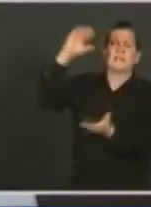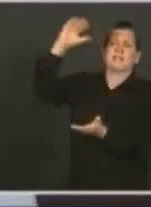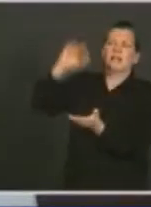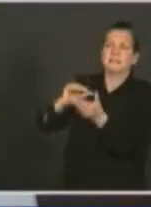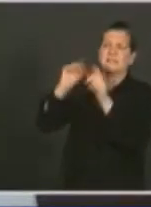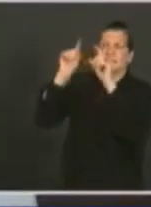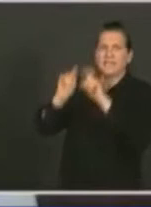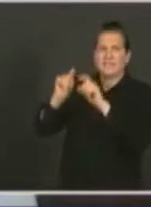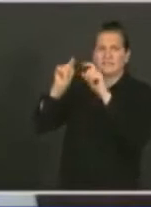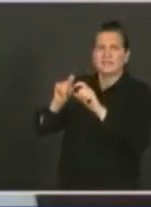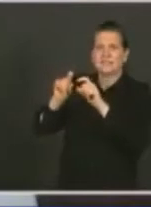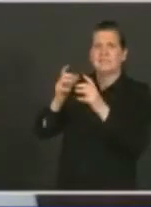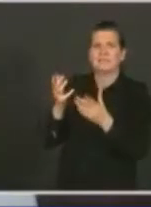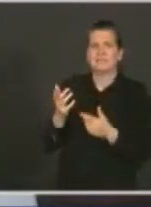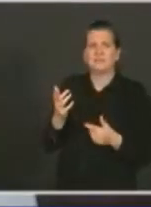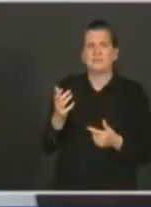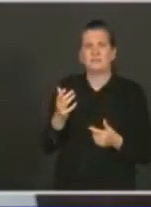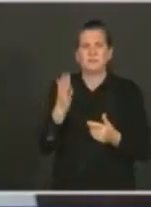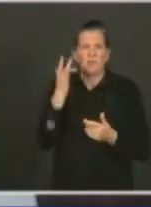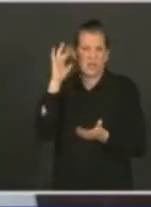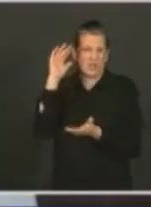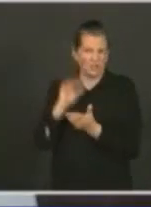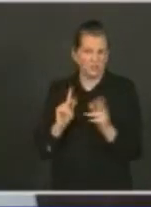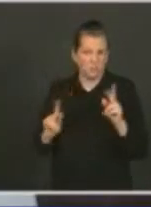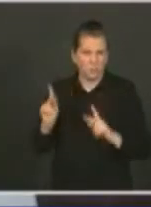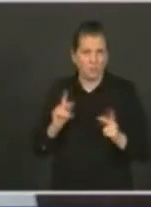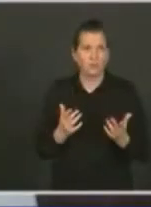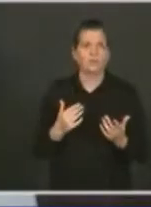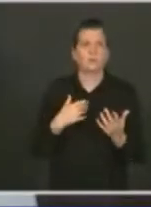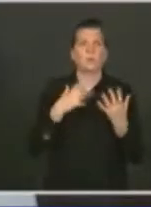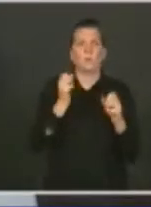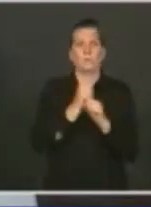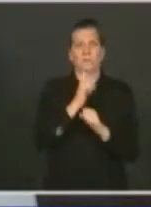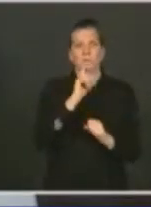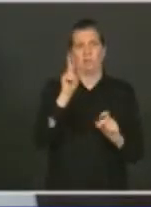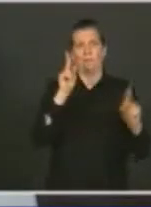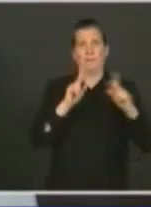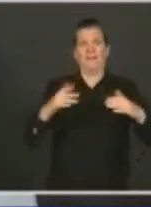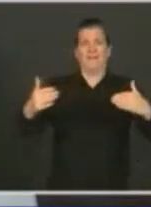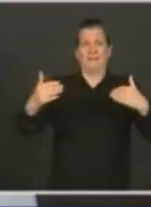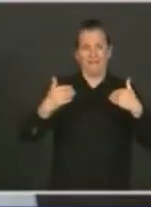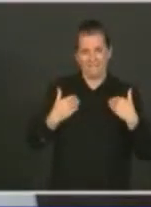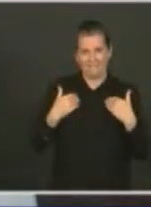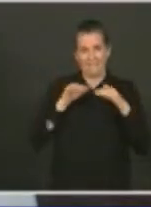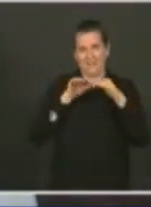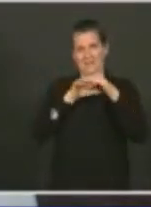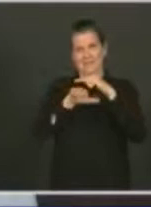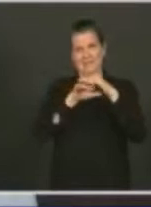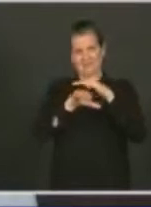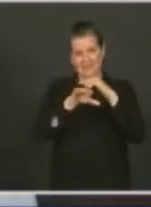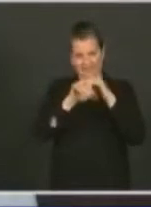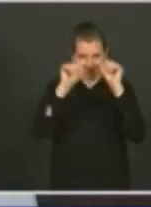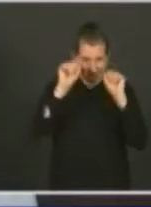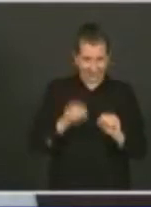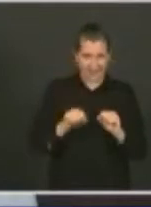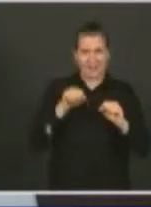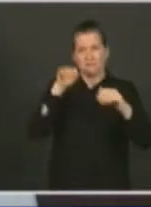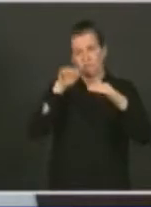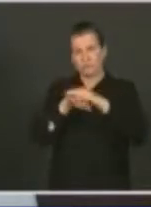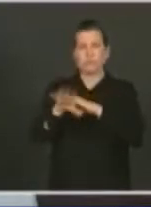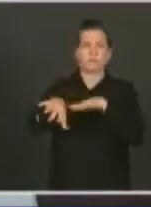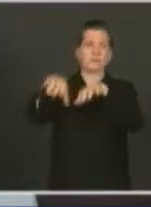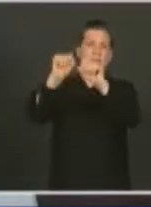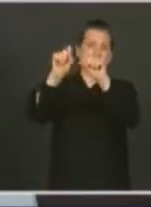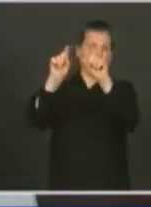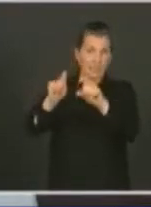is people being able to easily access the results of their test, and for everyone to continue to hear the message about